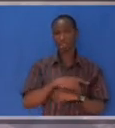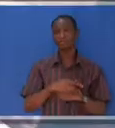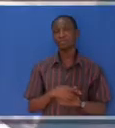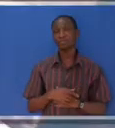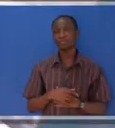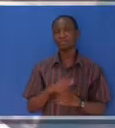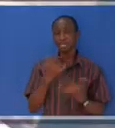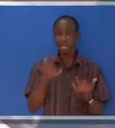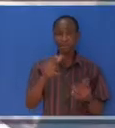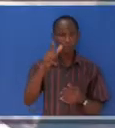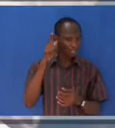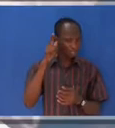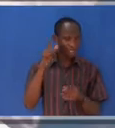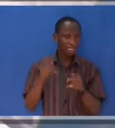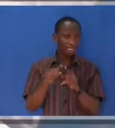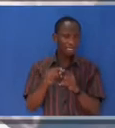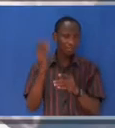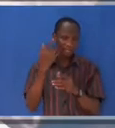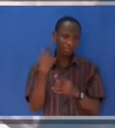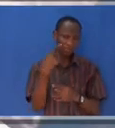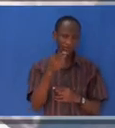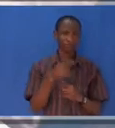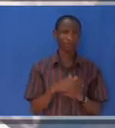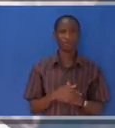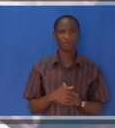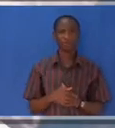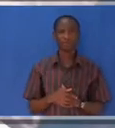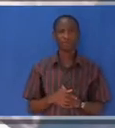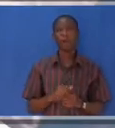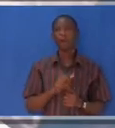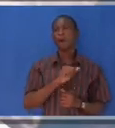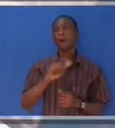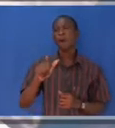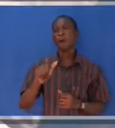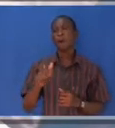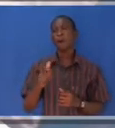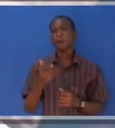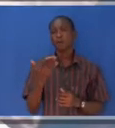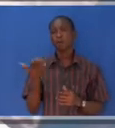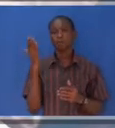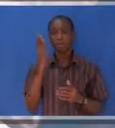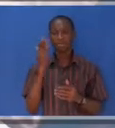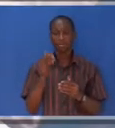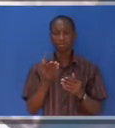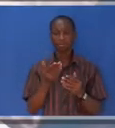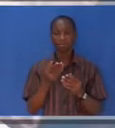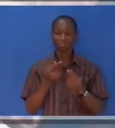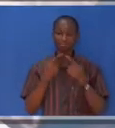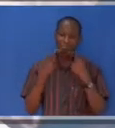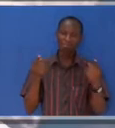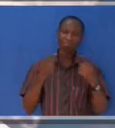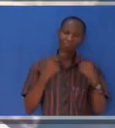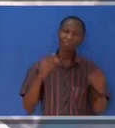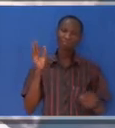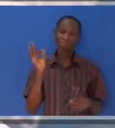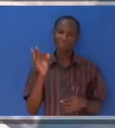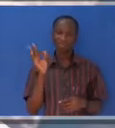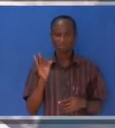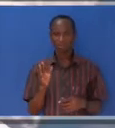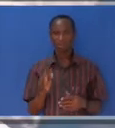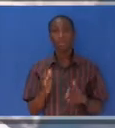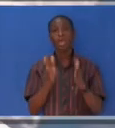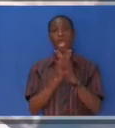who listen to this preaching and all the things we have shared with you in the past. The same thing we tell